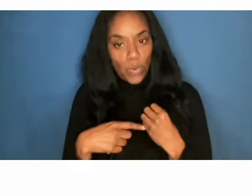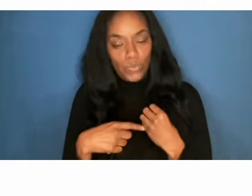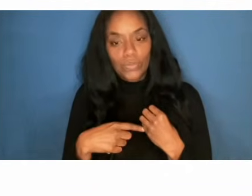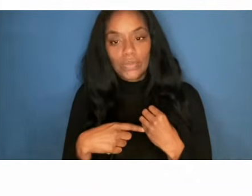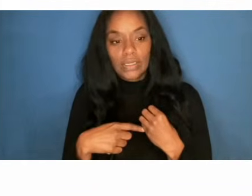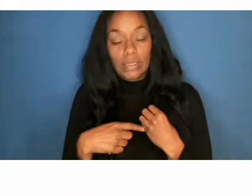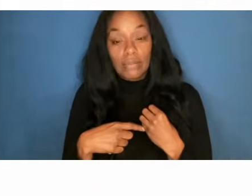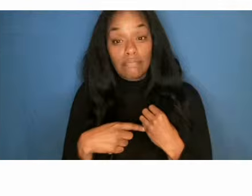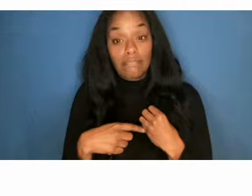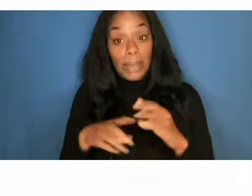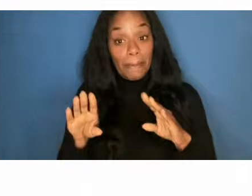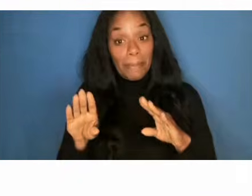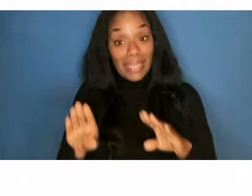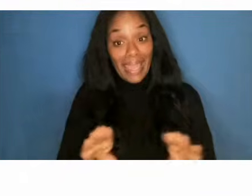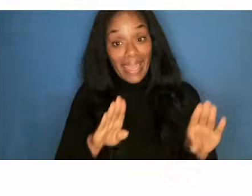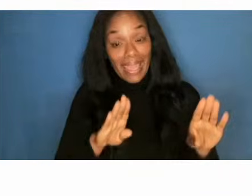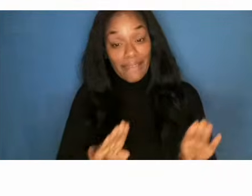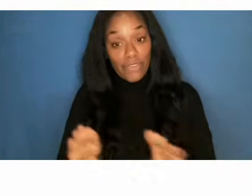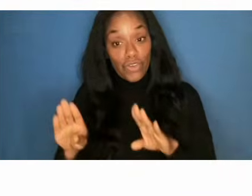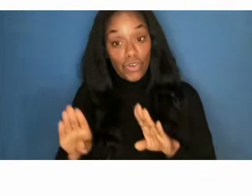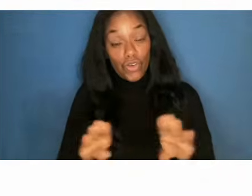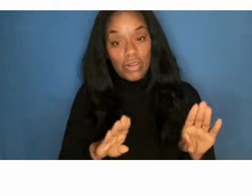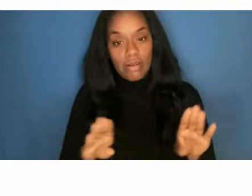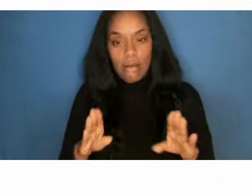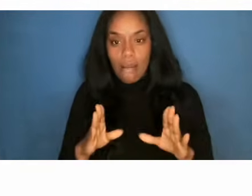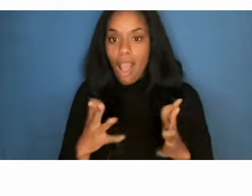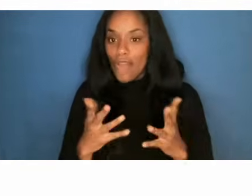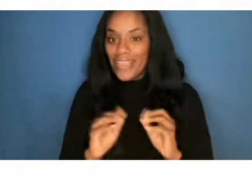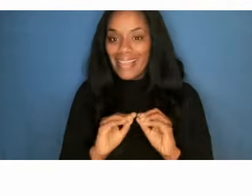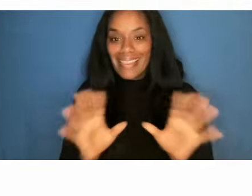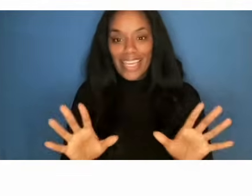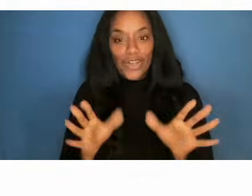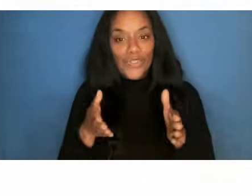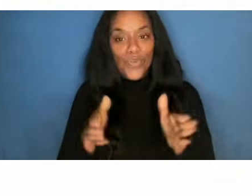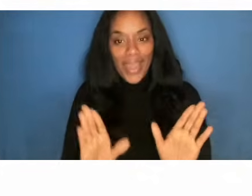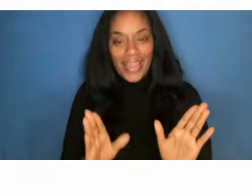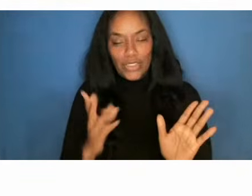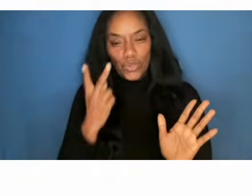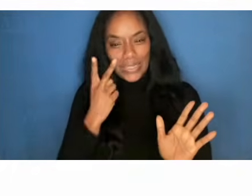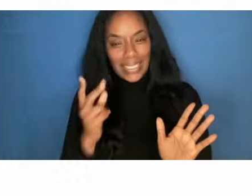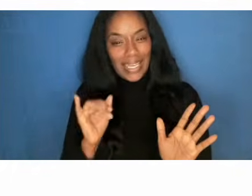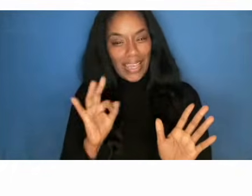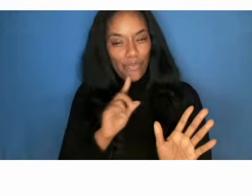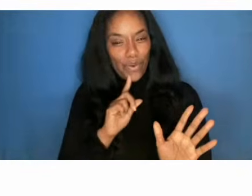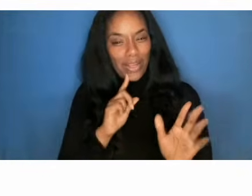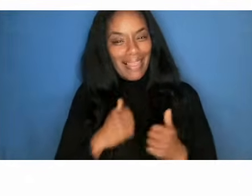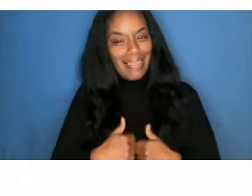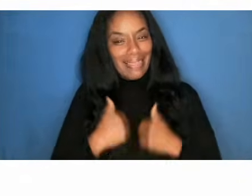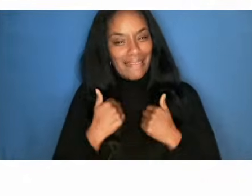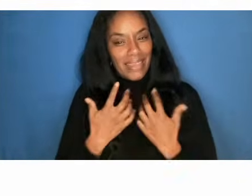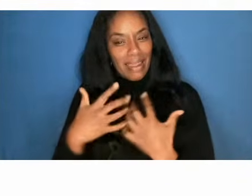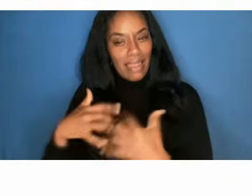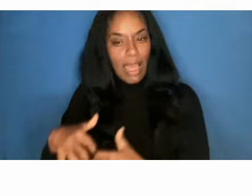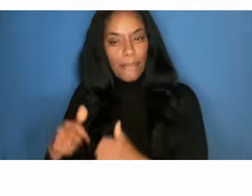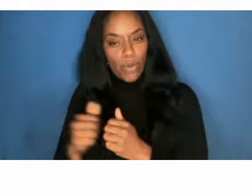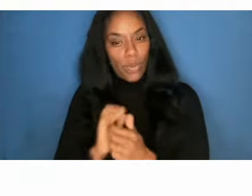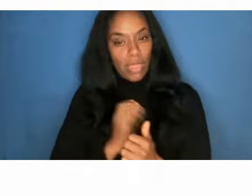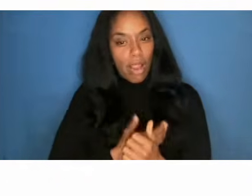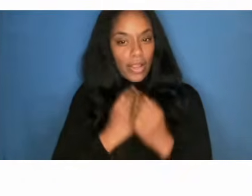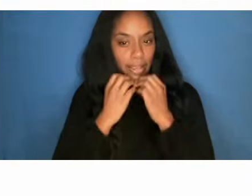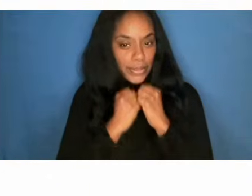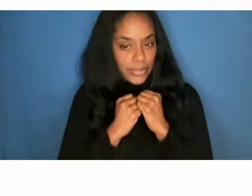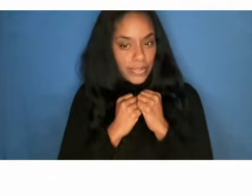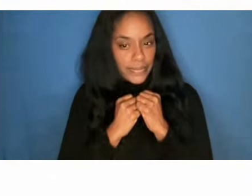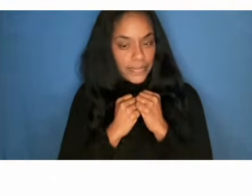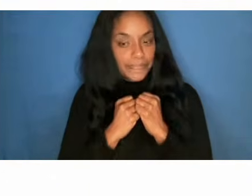our behaviors are probably the clearest measure of if we're living in alignment with what we actually care about.